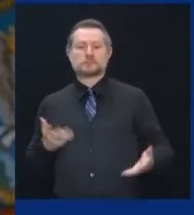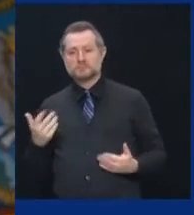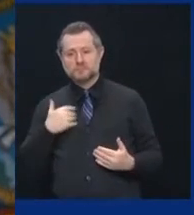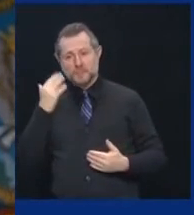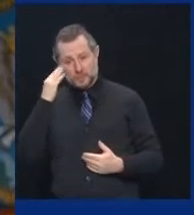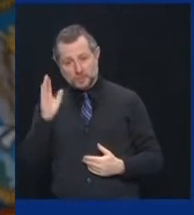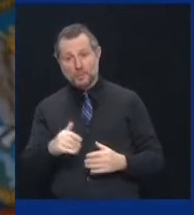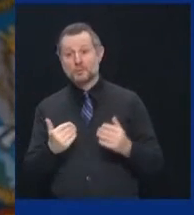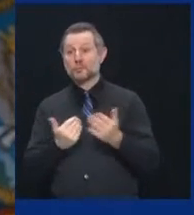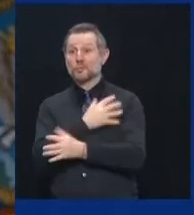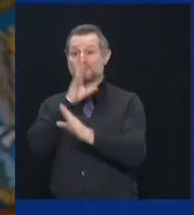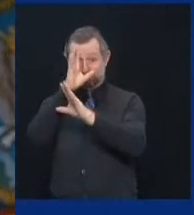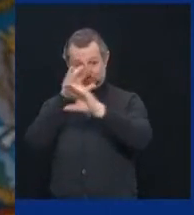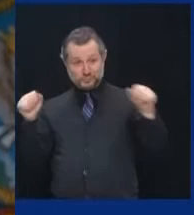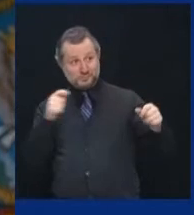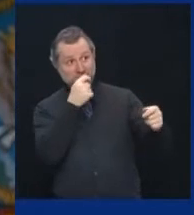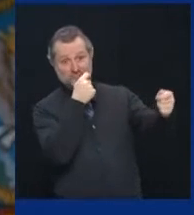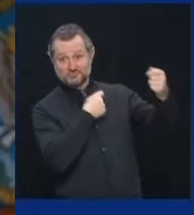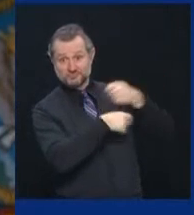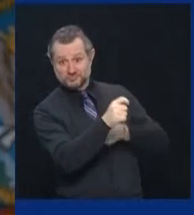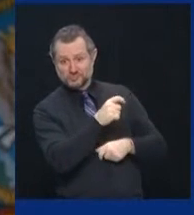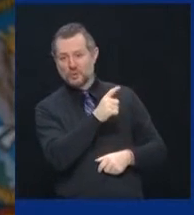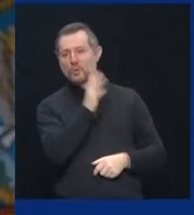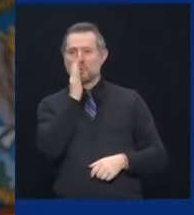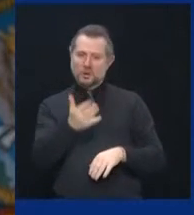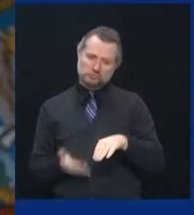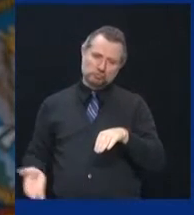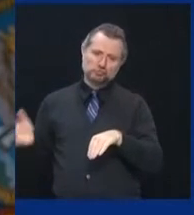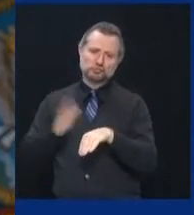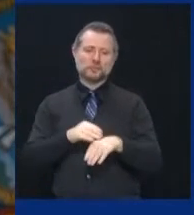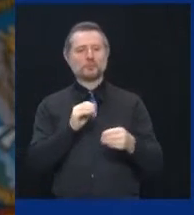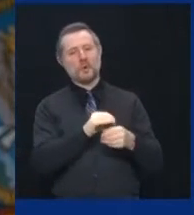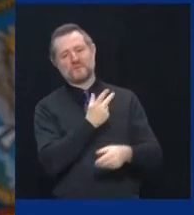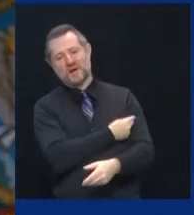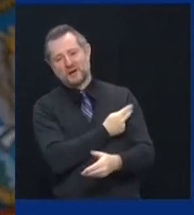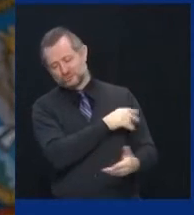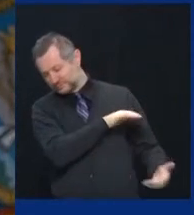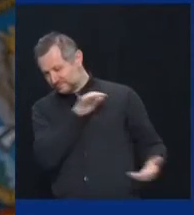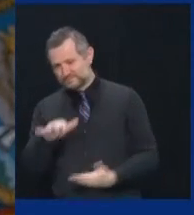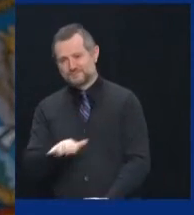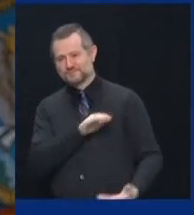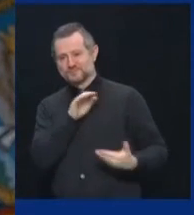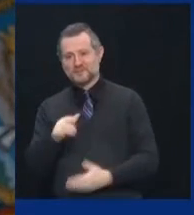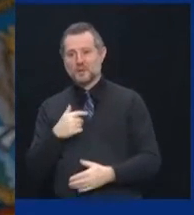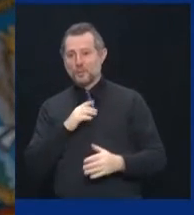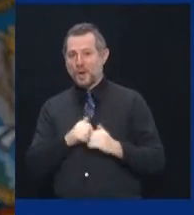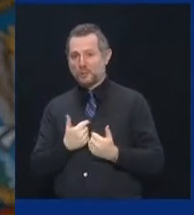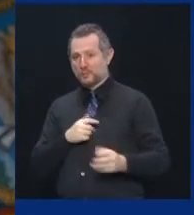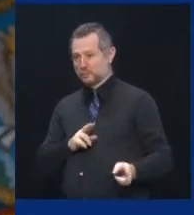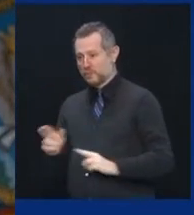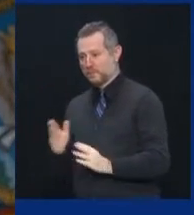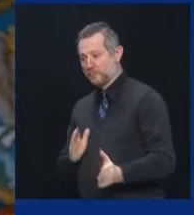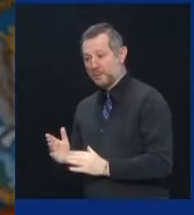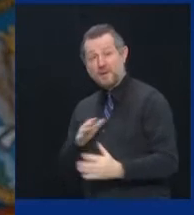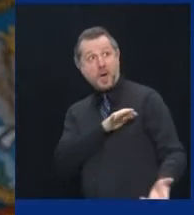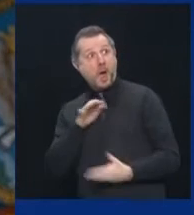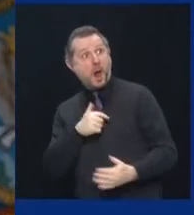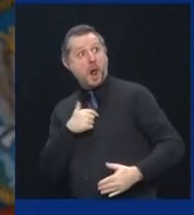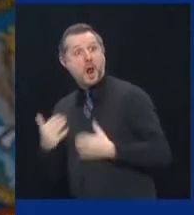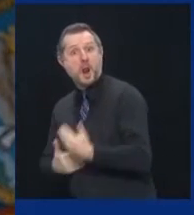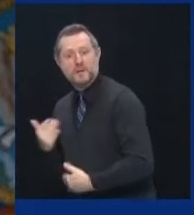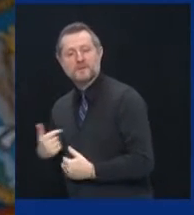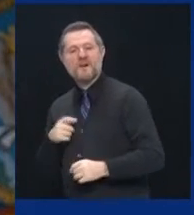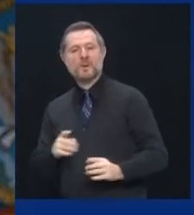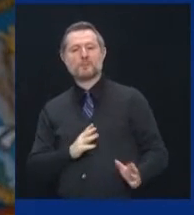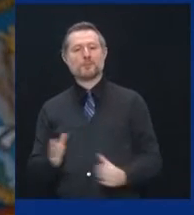will see the vaccine supply increase, and we will be ready for that increase. We will also